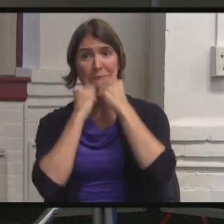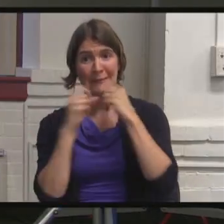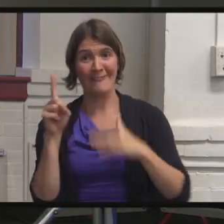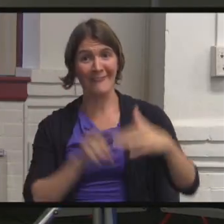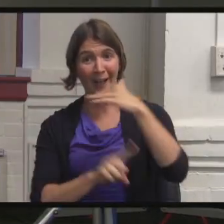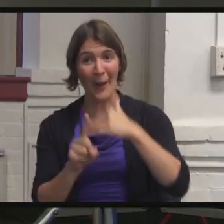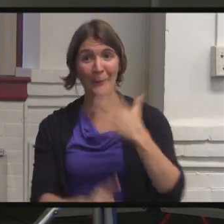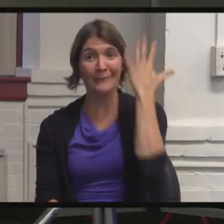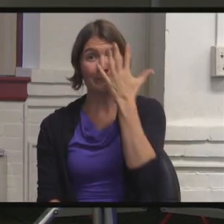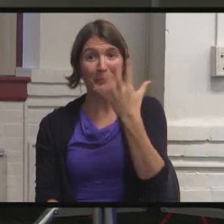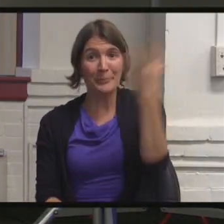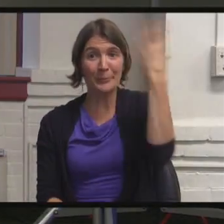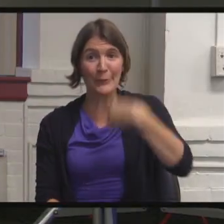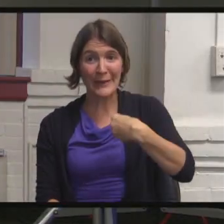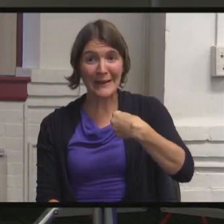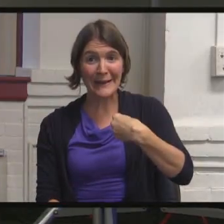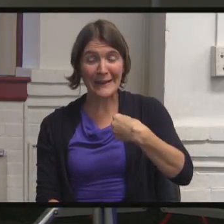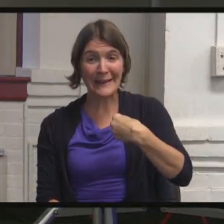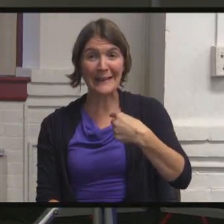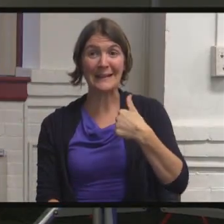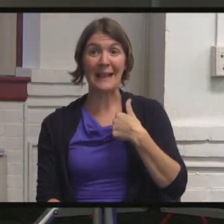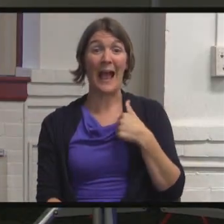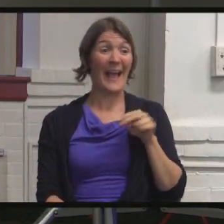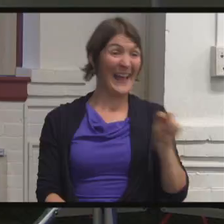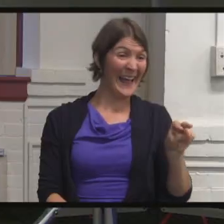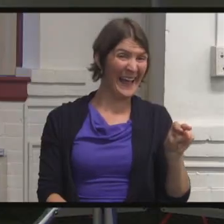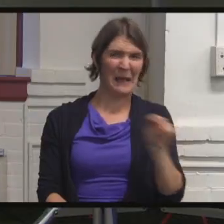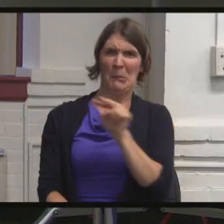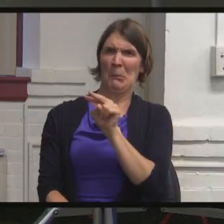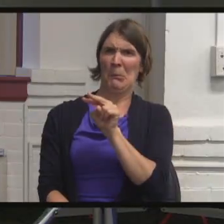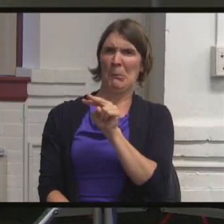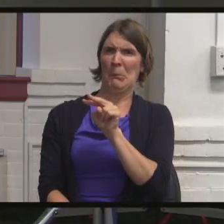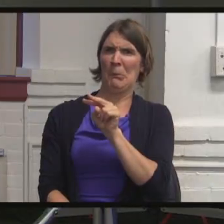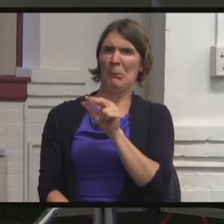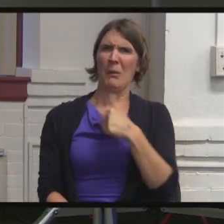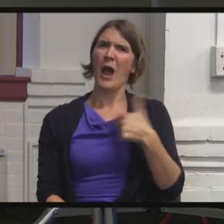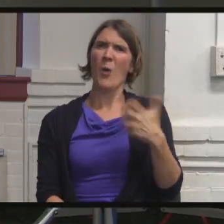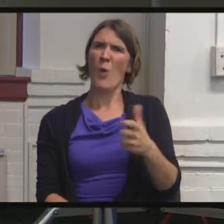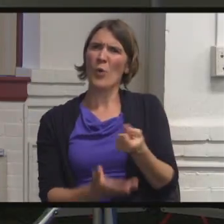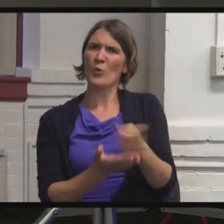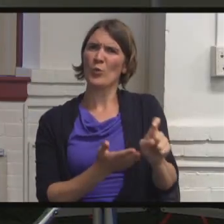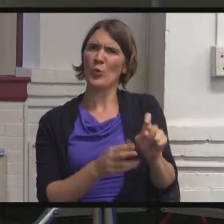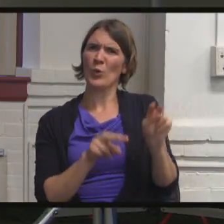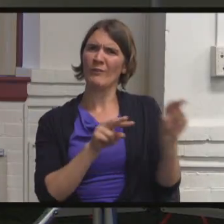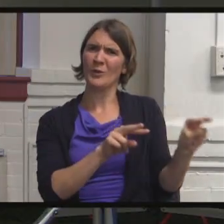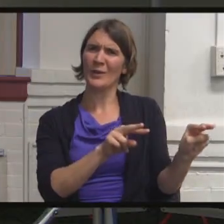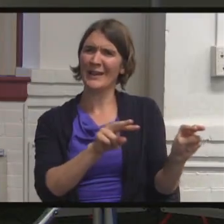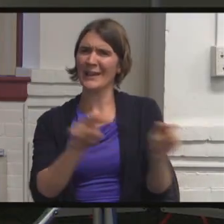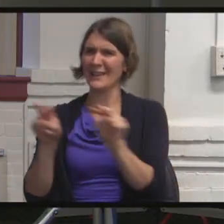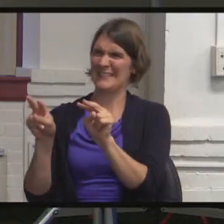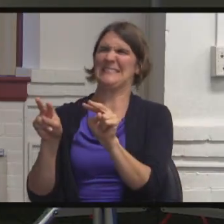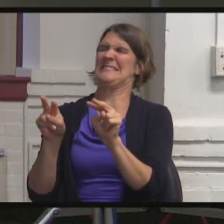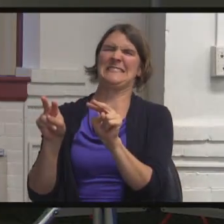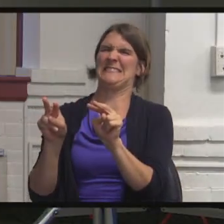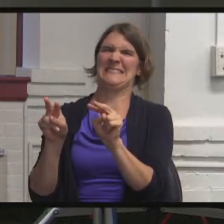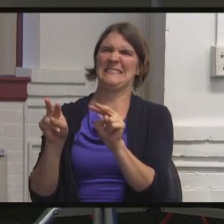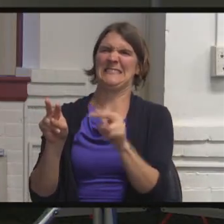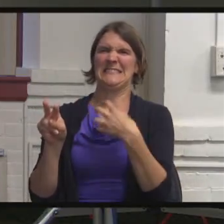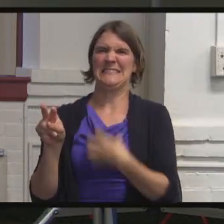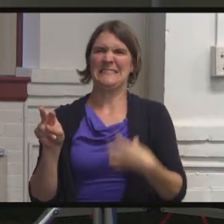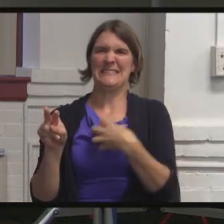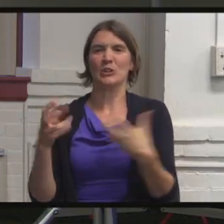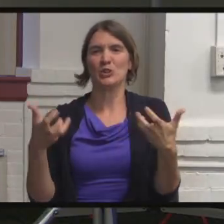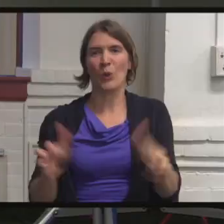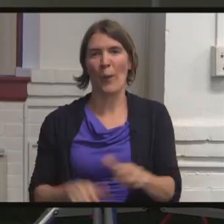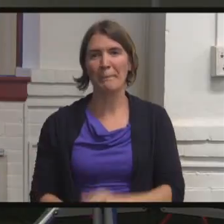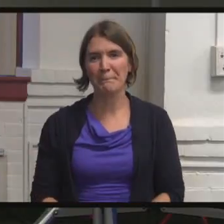the average person might have an expectation that that view is not marred or impacted by a facility such as this.